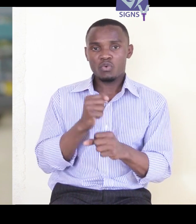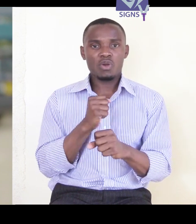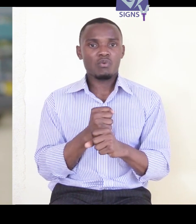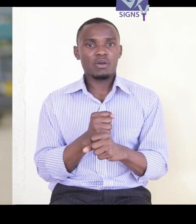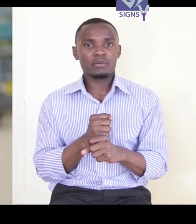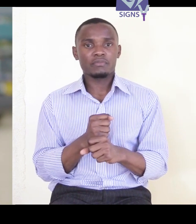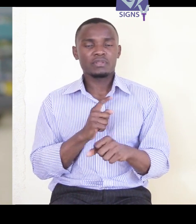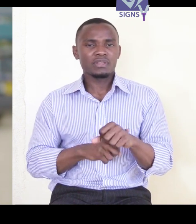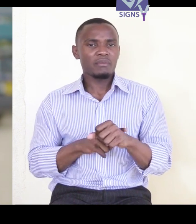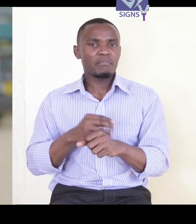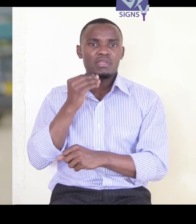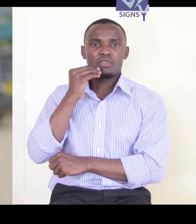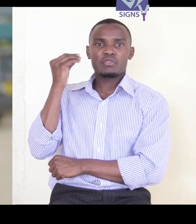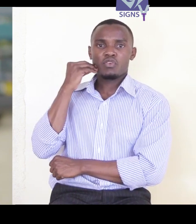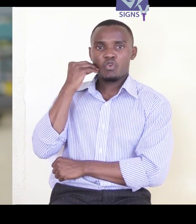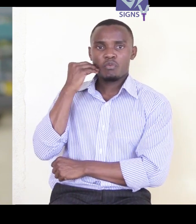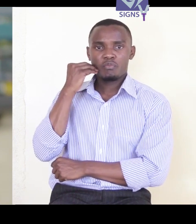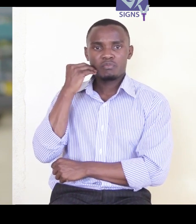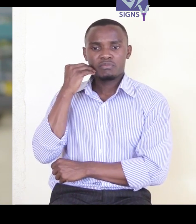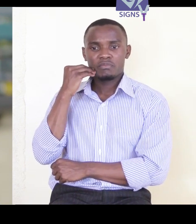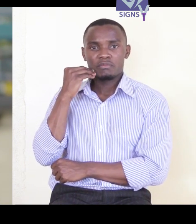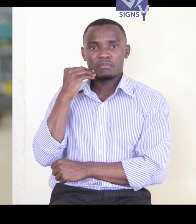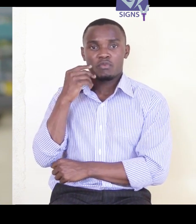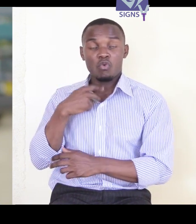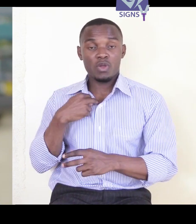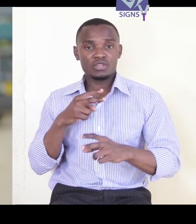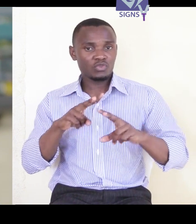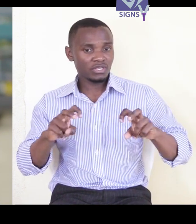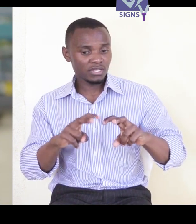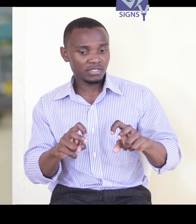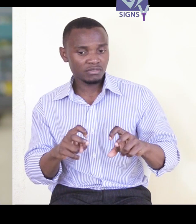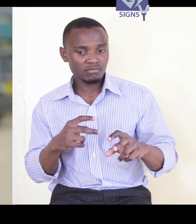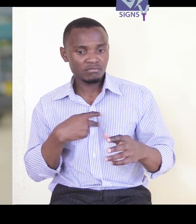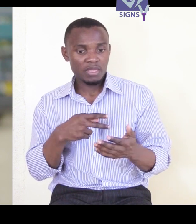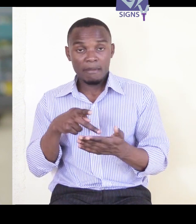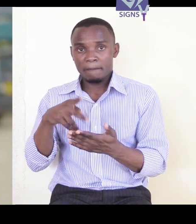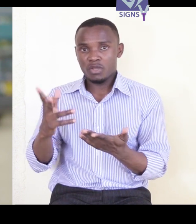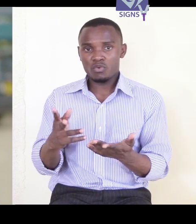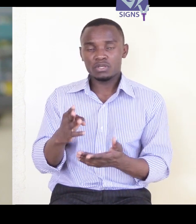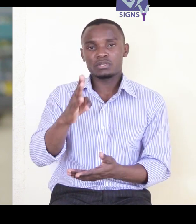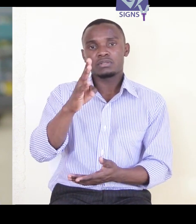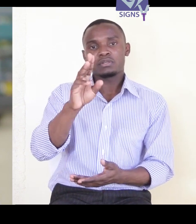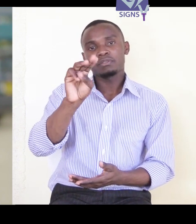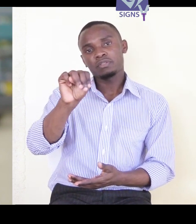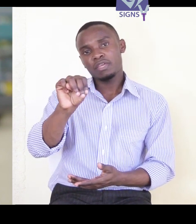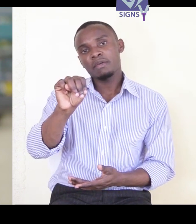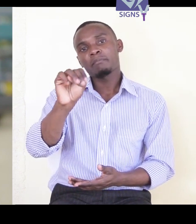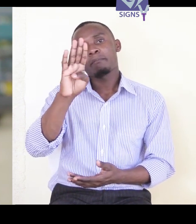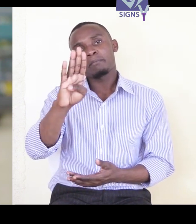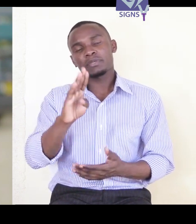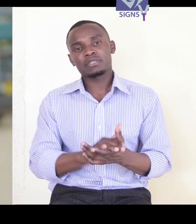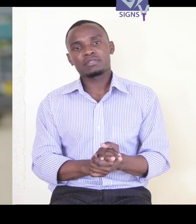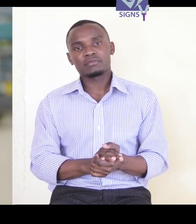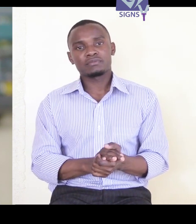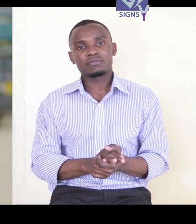I am working in. Therefore, when I'm in my house and I want to do research, I just purchase bundles and I'm able to